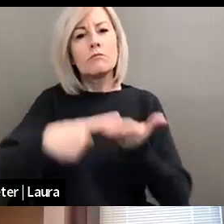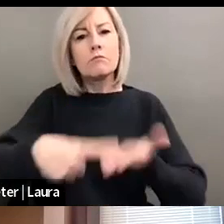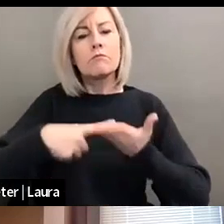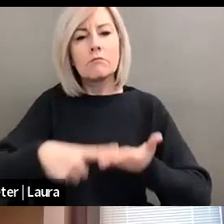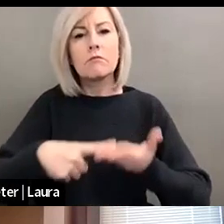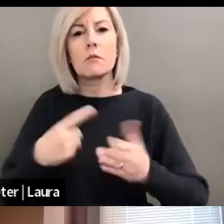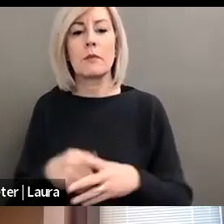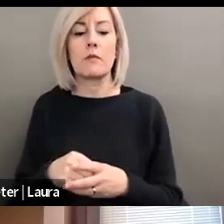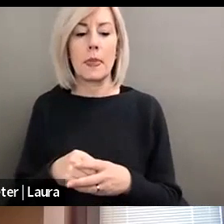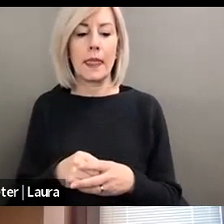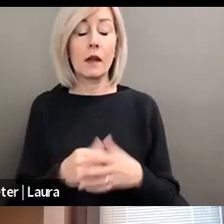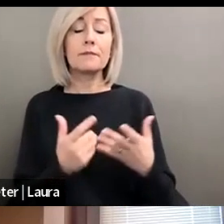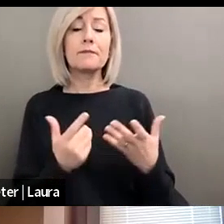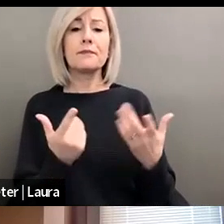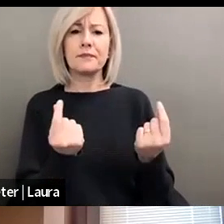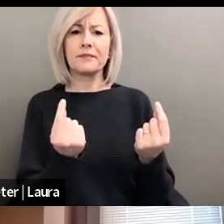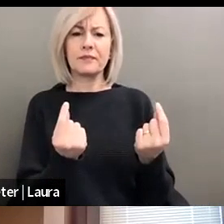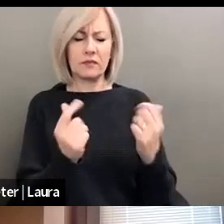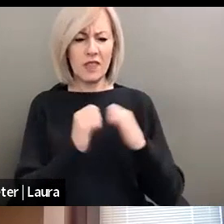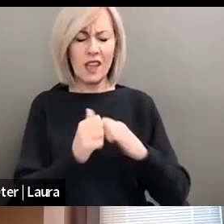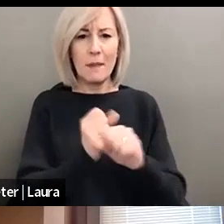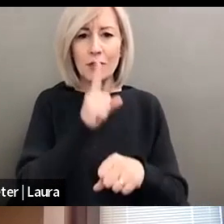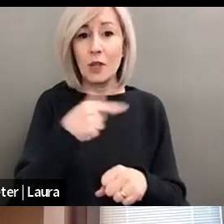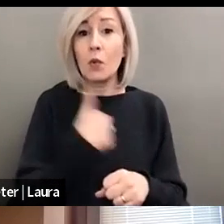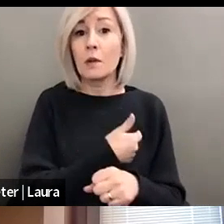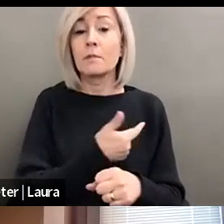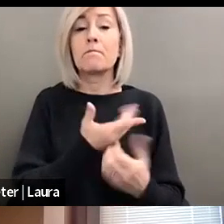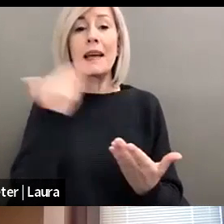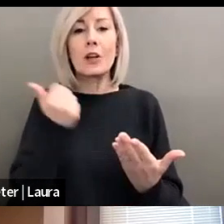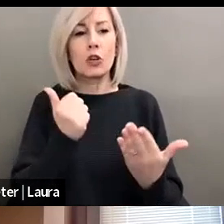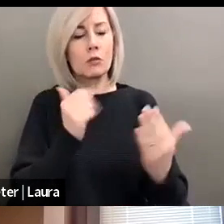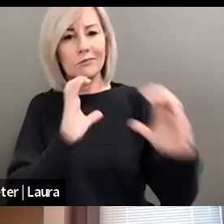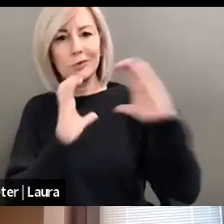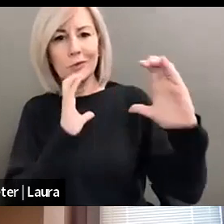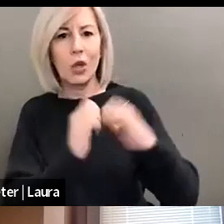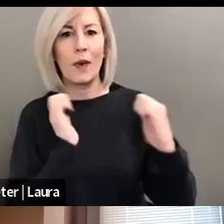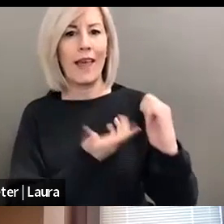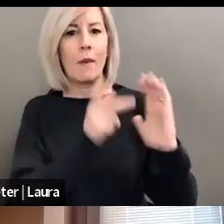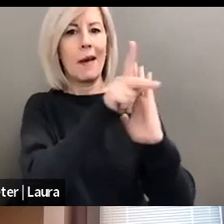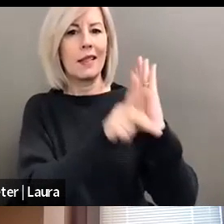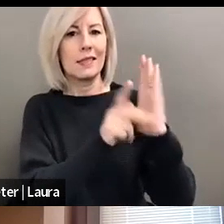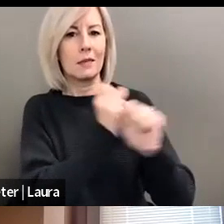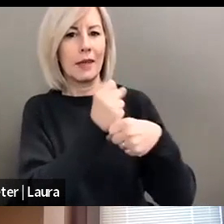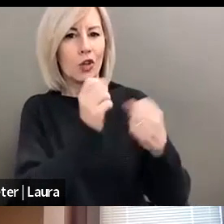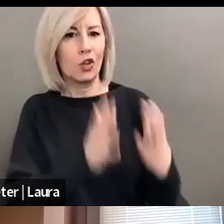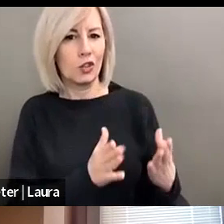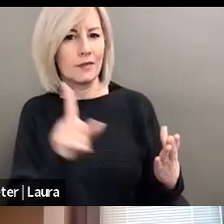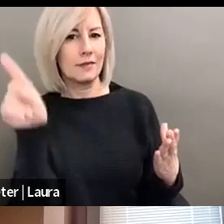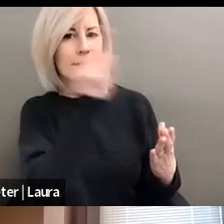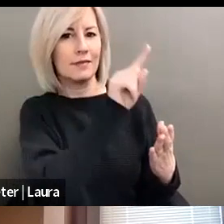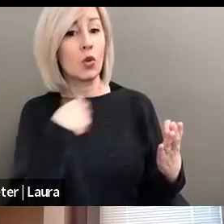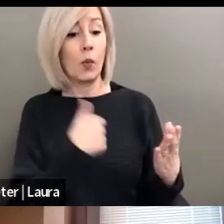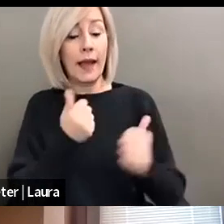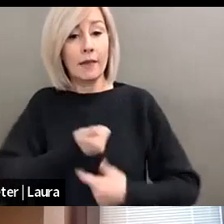we do to ensure that we are effectively communicating with our policymakers so we're able to share our stances,